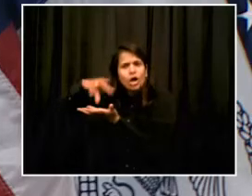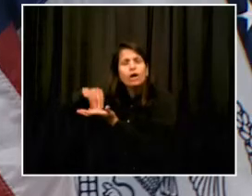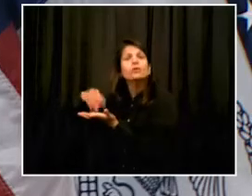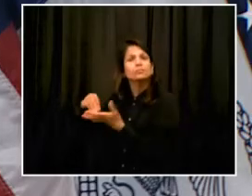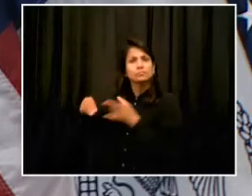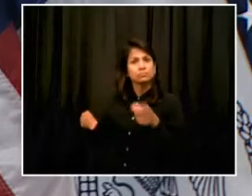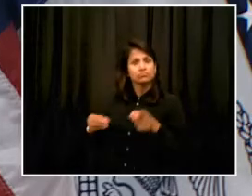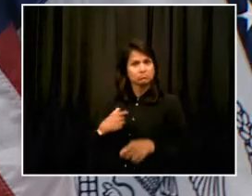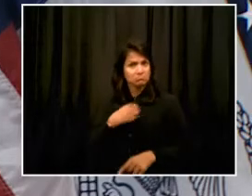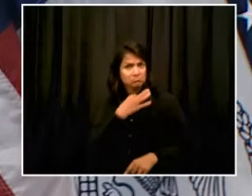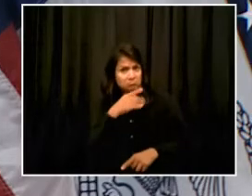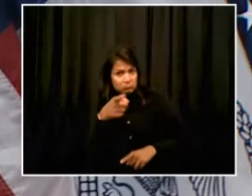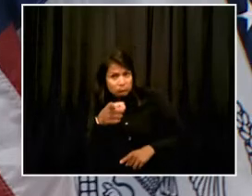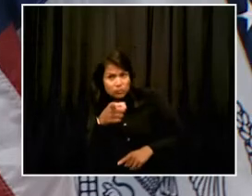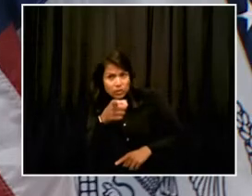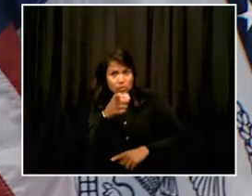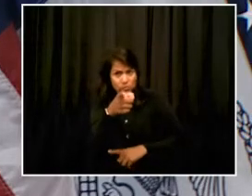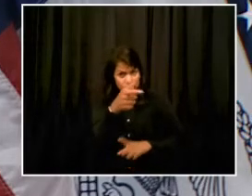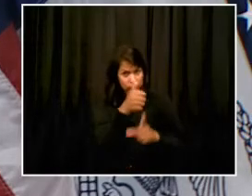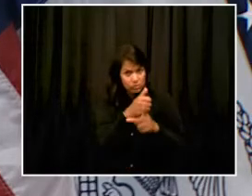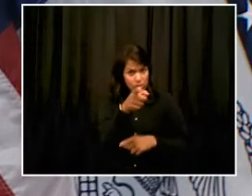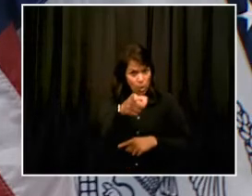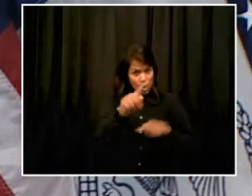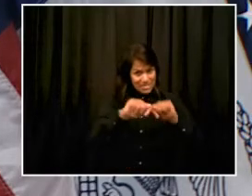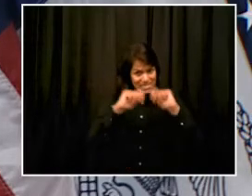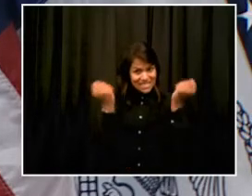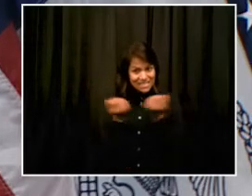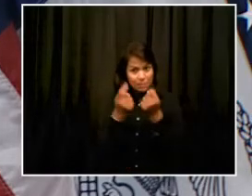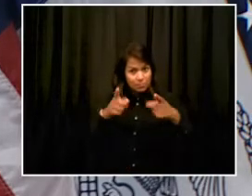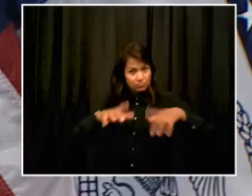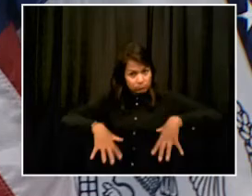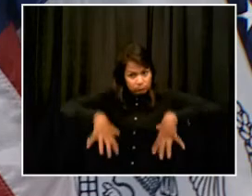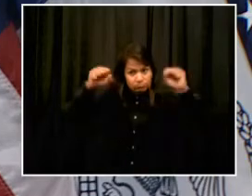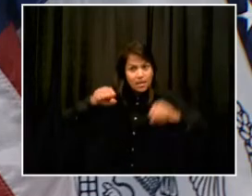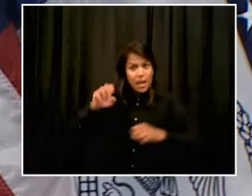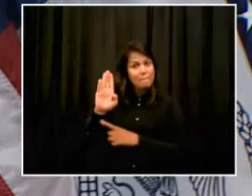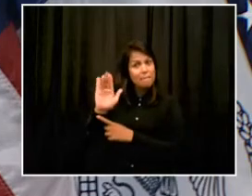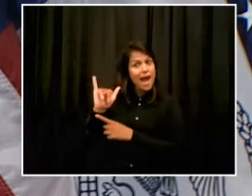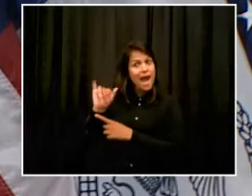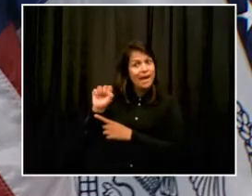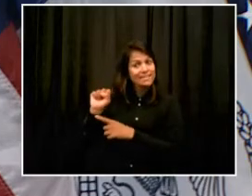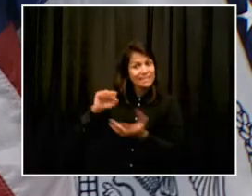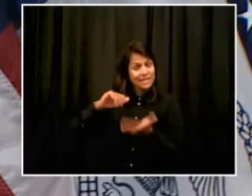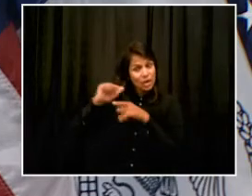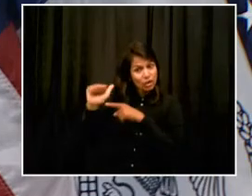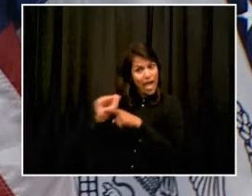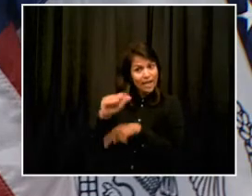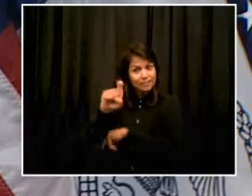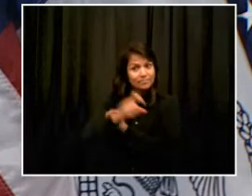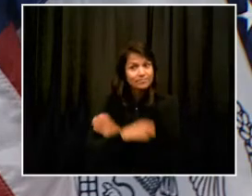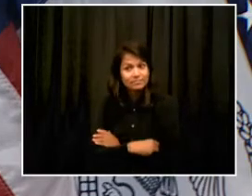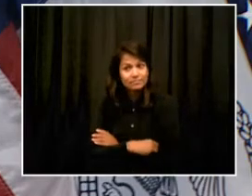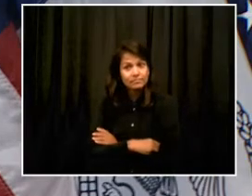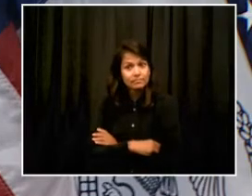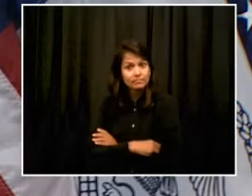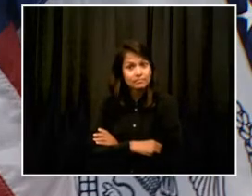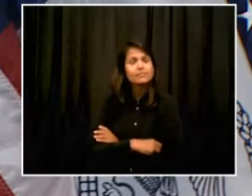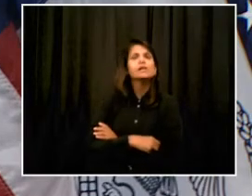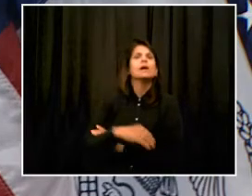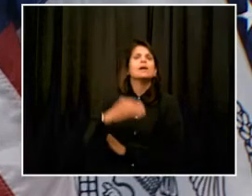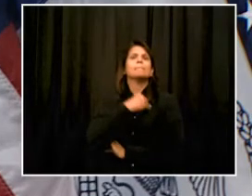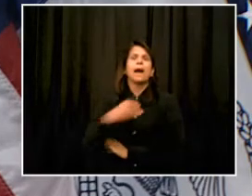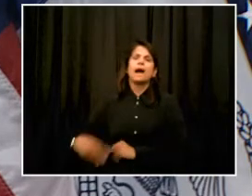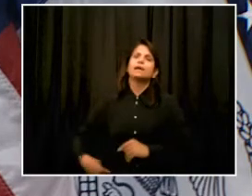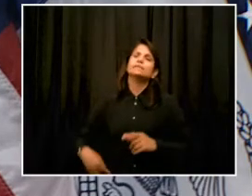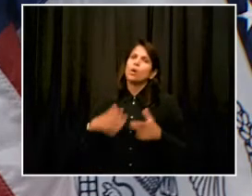every one of us should be thinking about all the time. It's certainly a conversation that Charlene and I have had for years, Bridget,